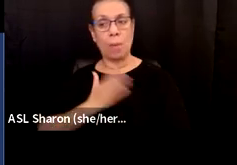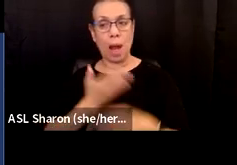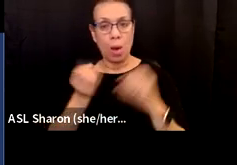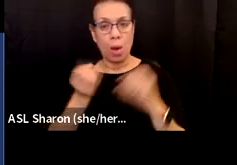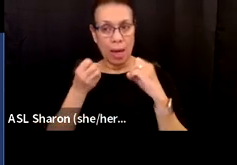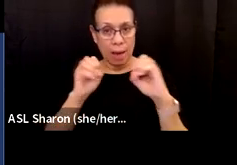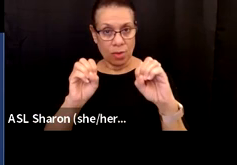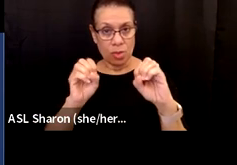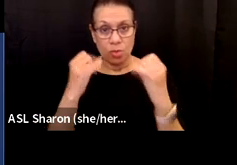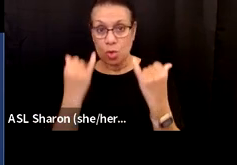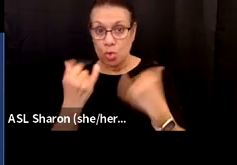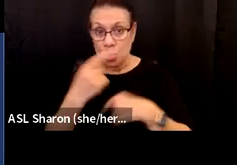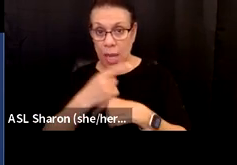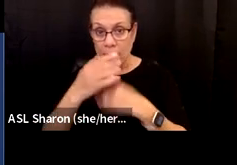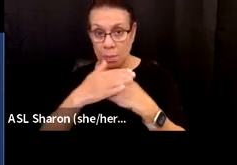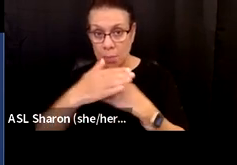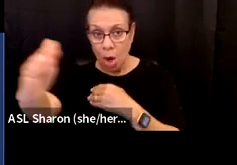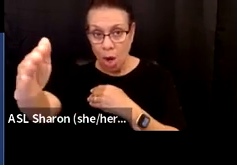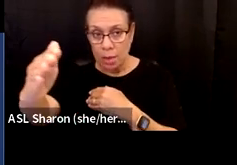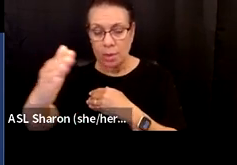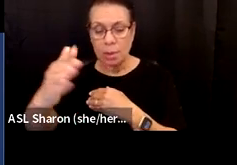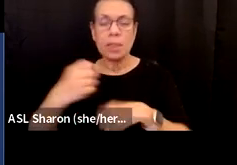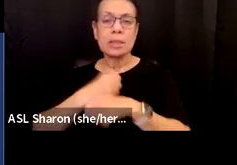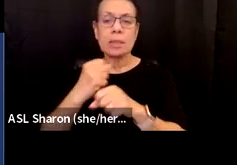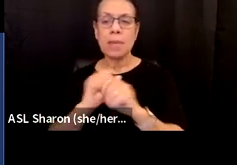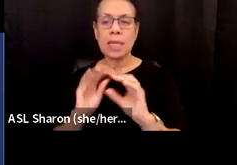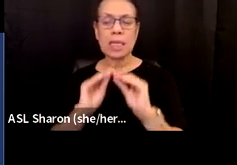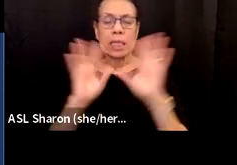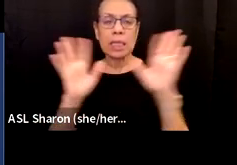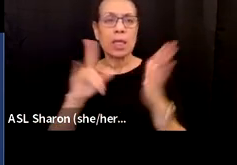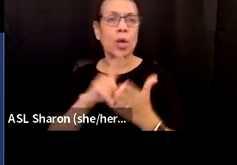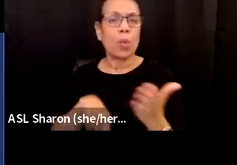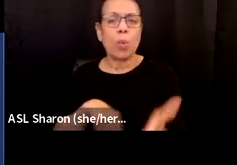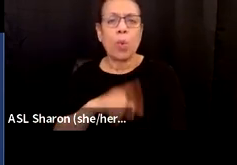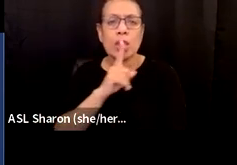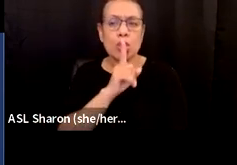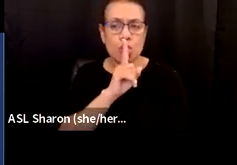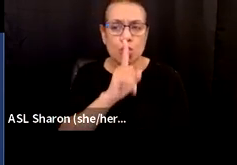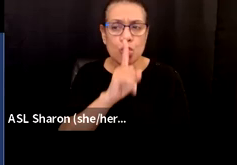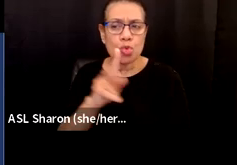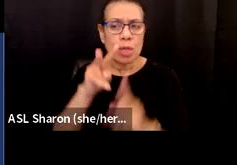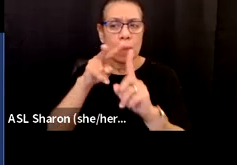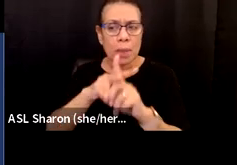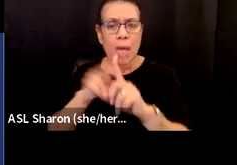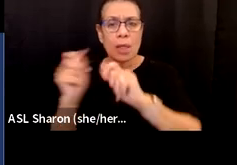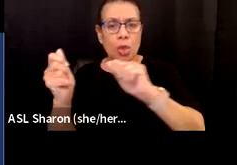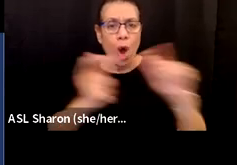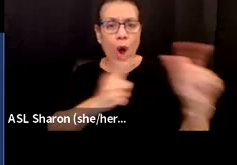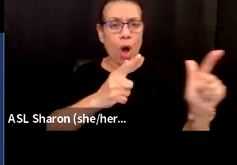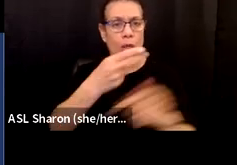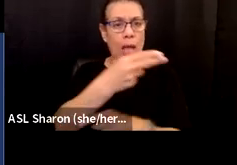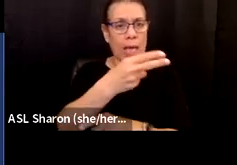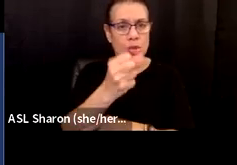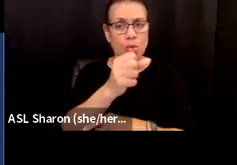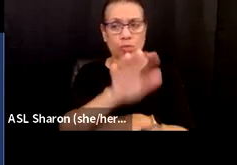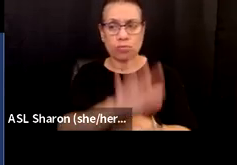beyond to describe in really clear ways what should be true for all high school and secondary students across